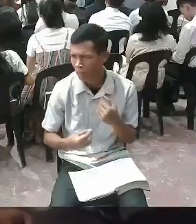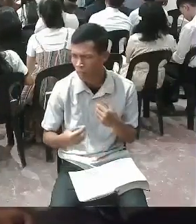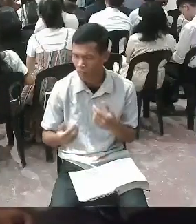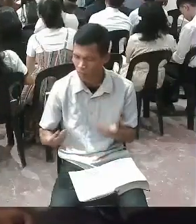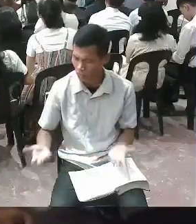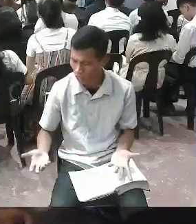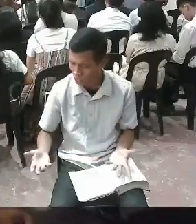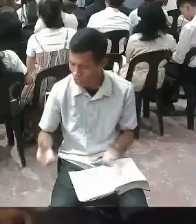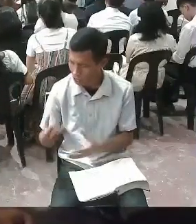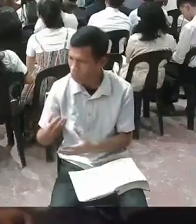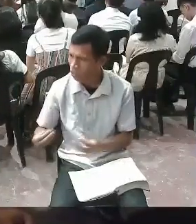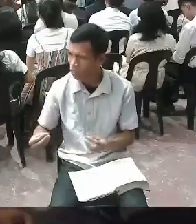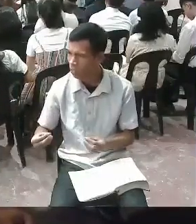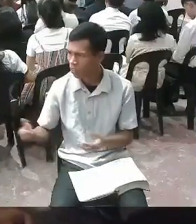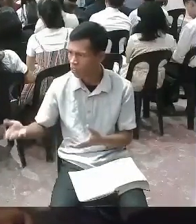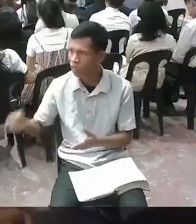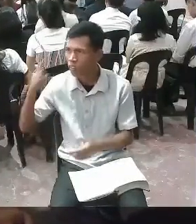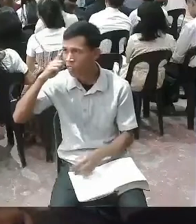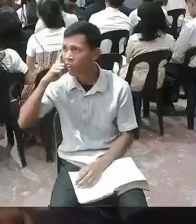hunger,